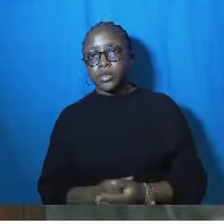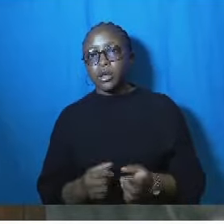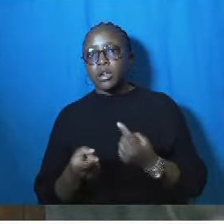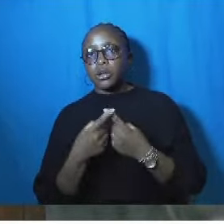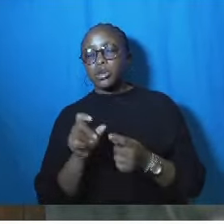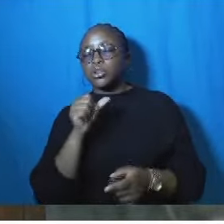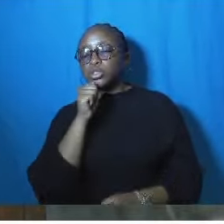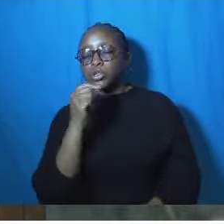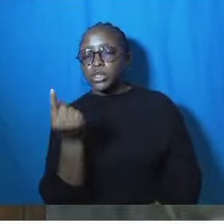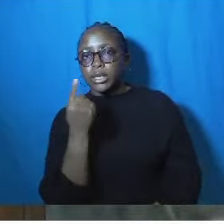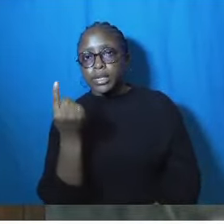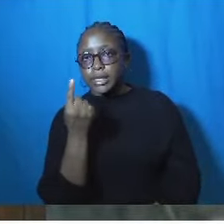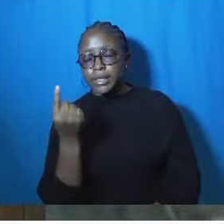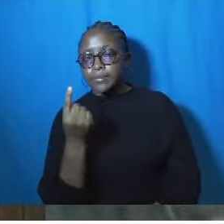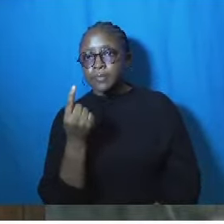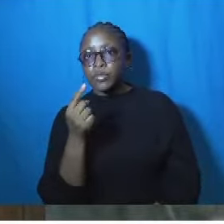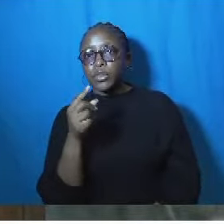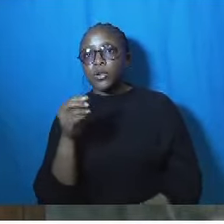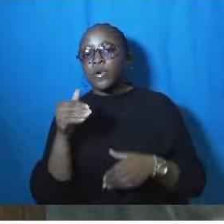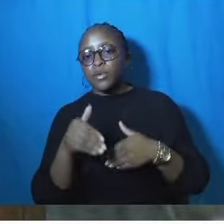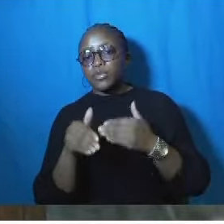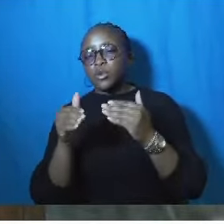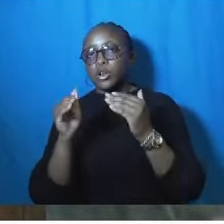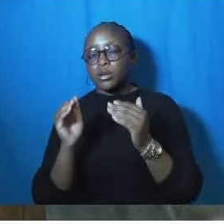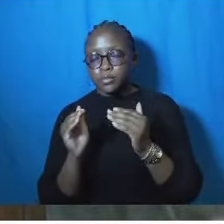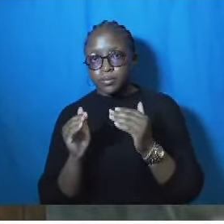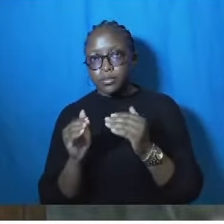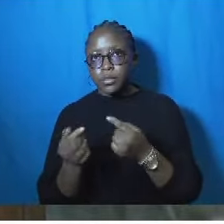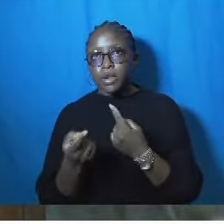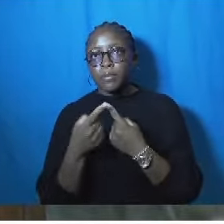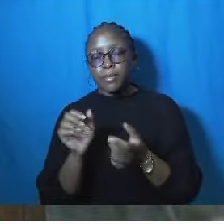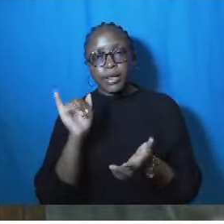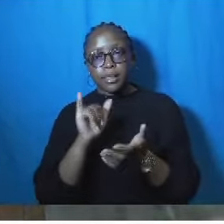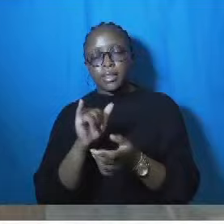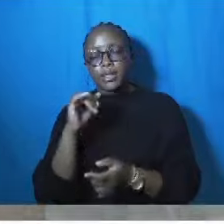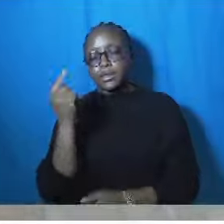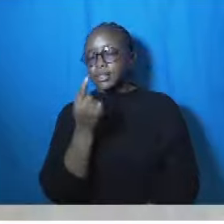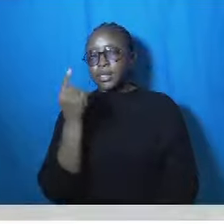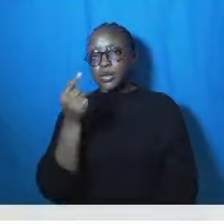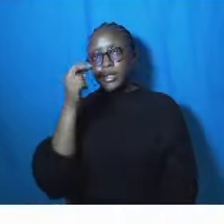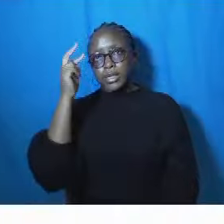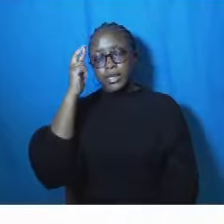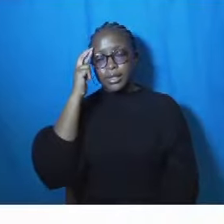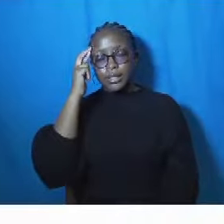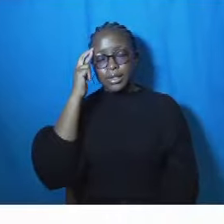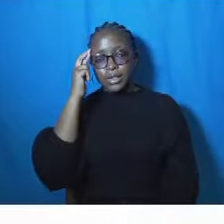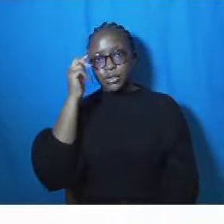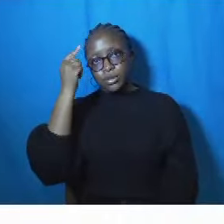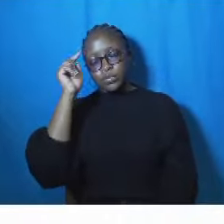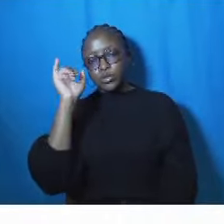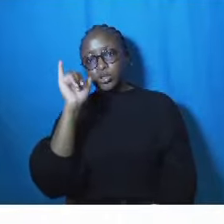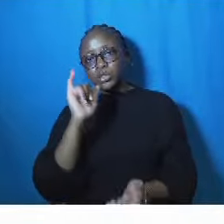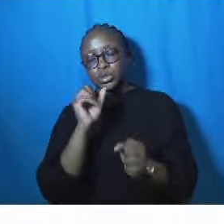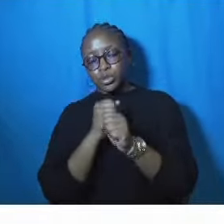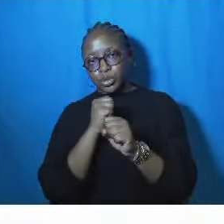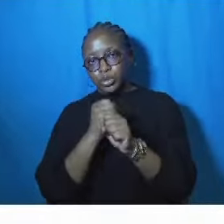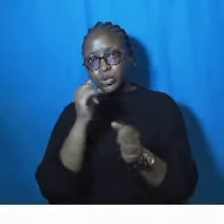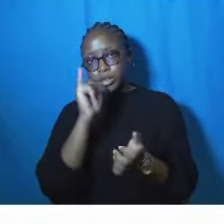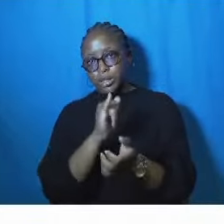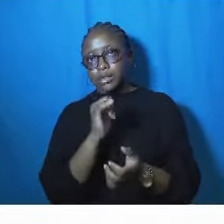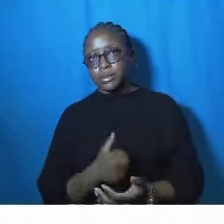example of Christ, but it is the very reason for doing so. That is what Paul is saying.